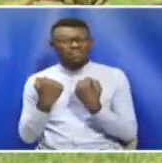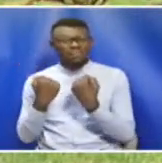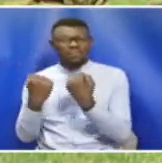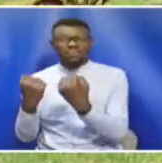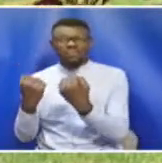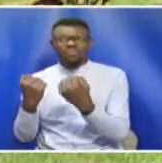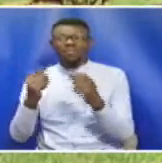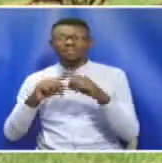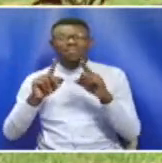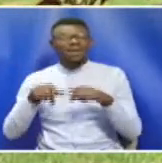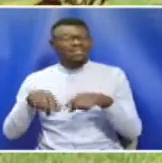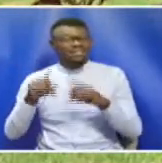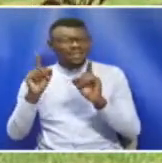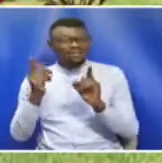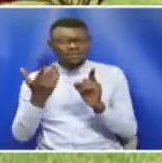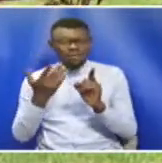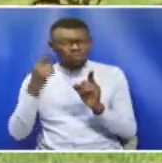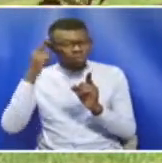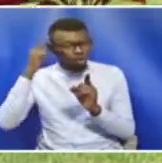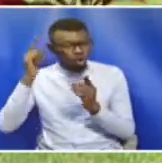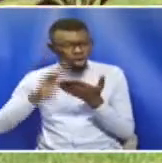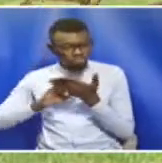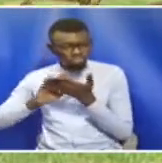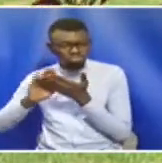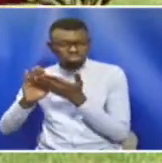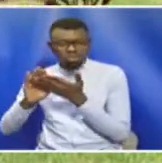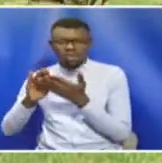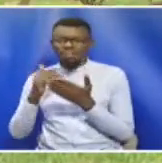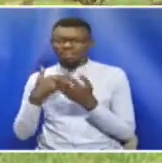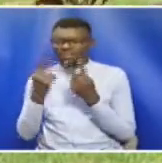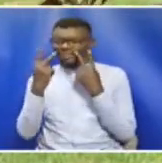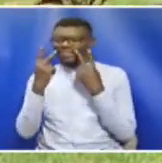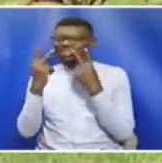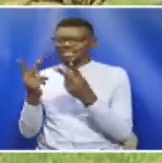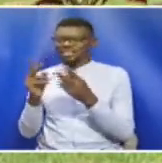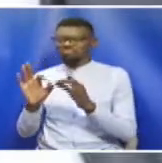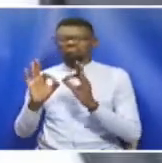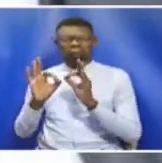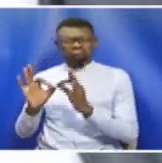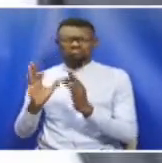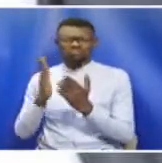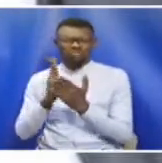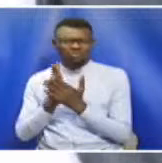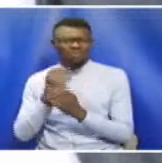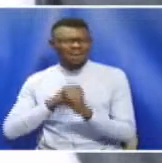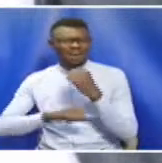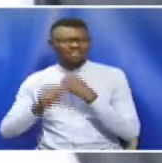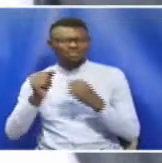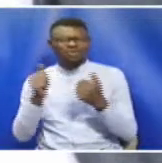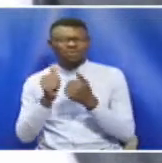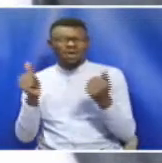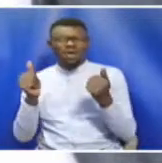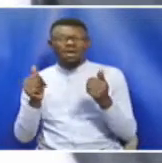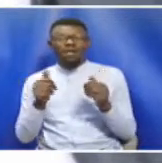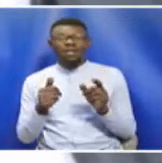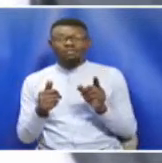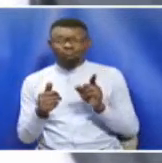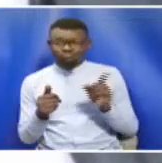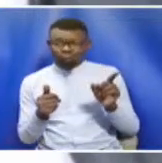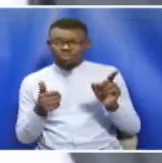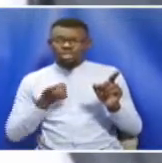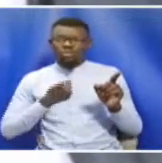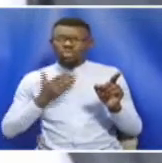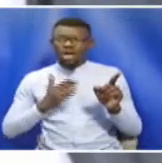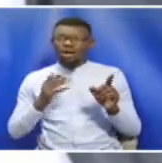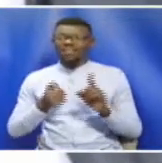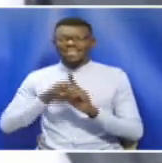that road to be tarmacked, and it's been tarmacked and I'm alive to see it, for me that was a plus. Sandy is now pushing for a second meeting